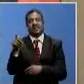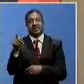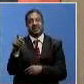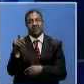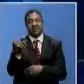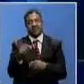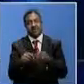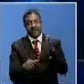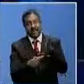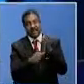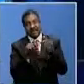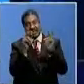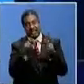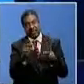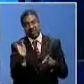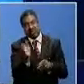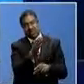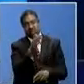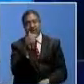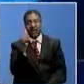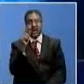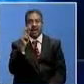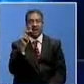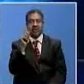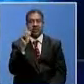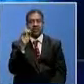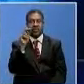and spokesperson Anton Walia.